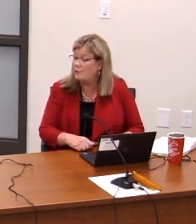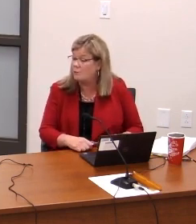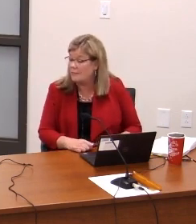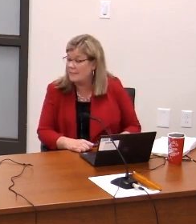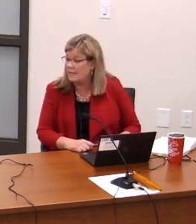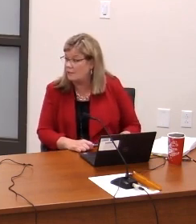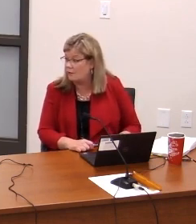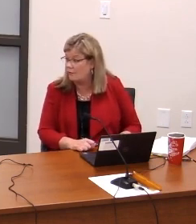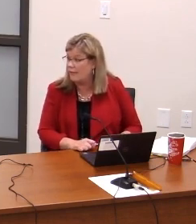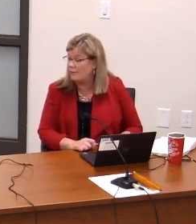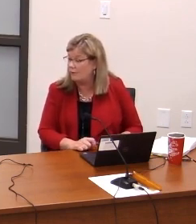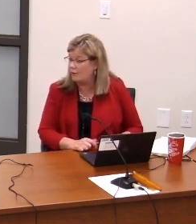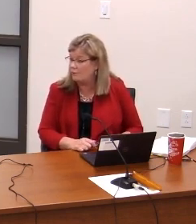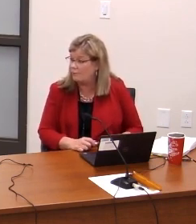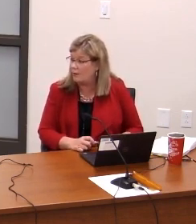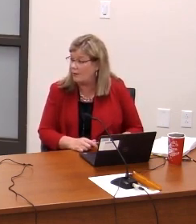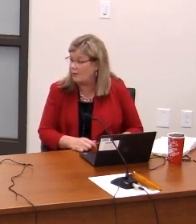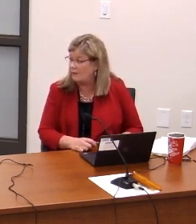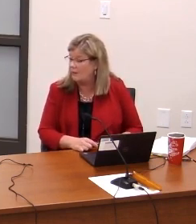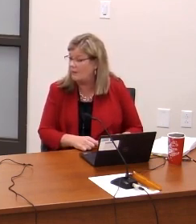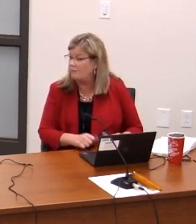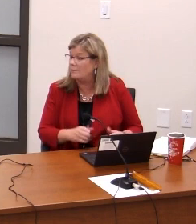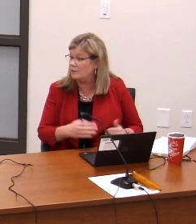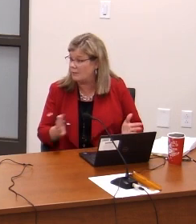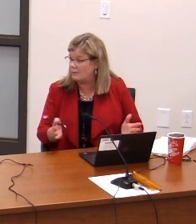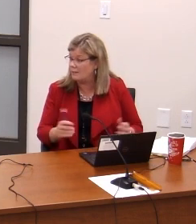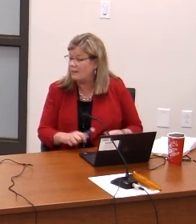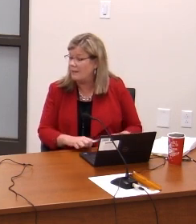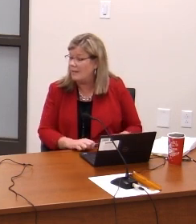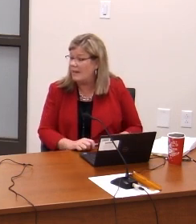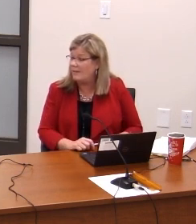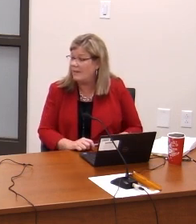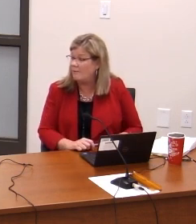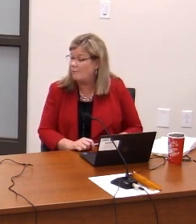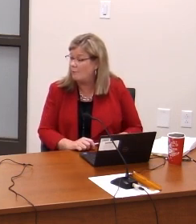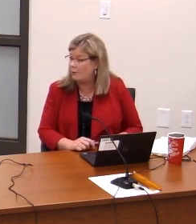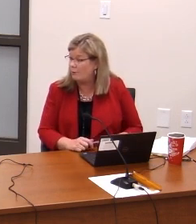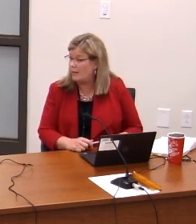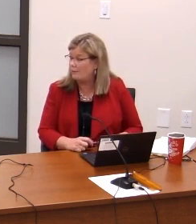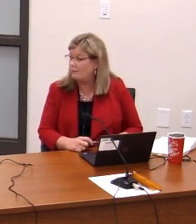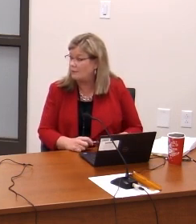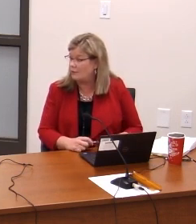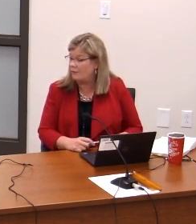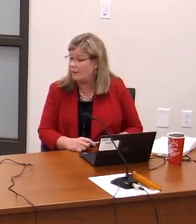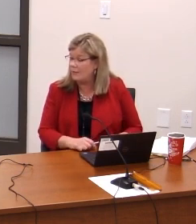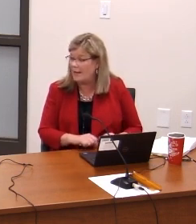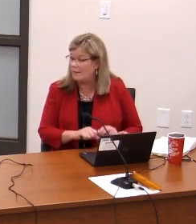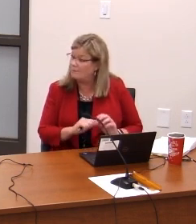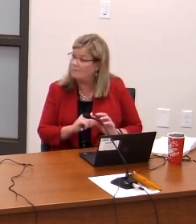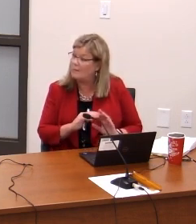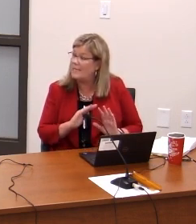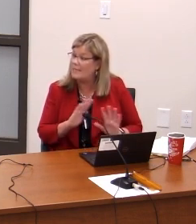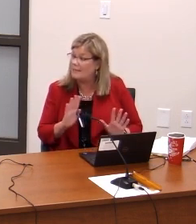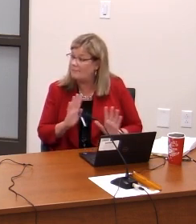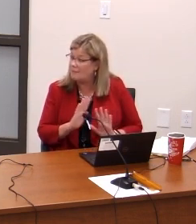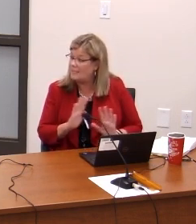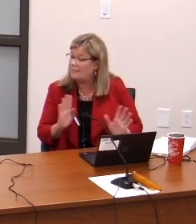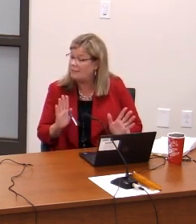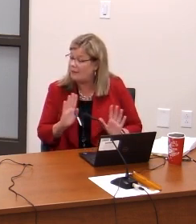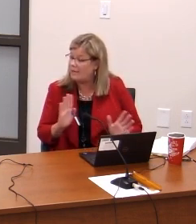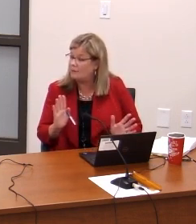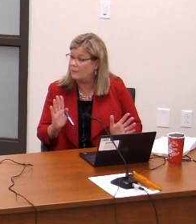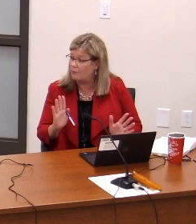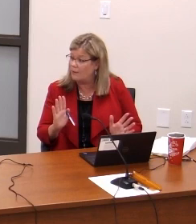But what we do is we send out a survey to all the districts, and they report that through a survey without